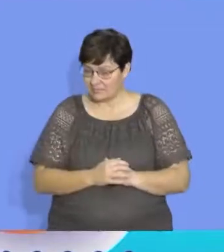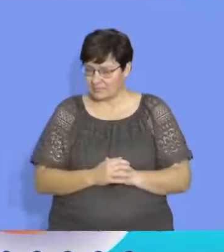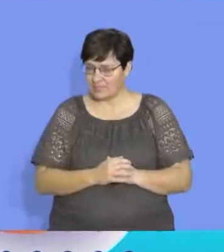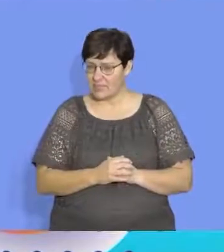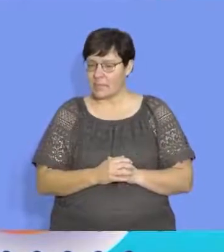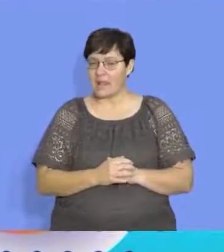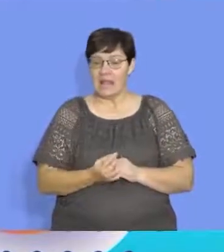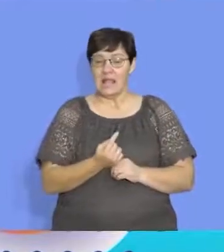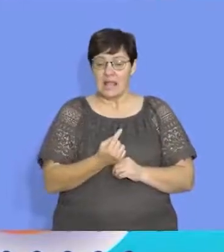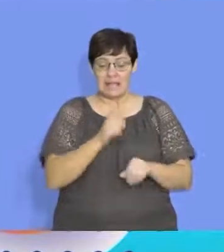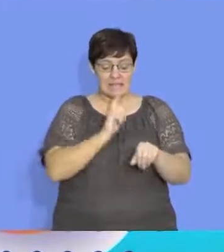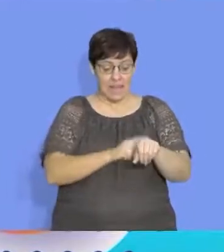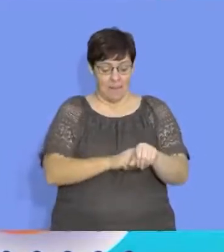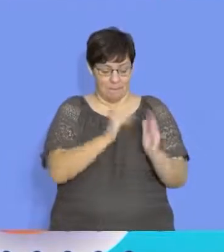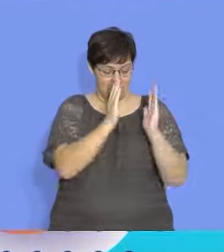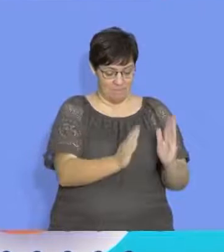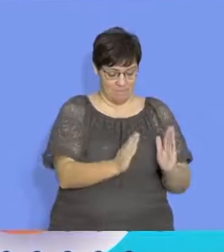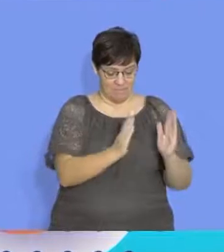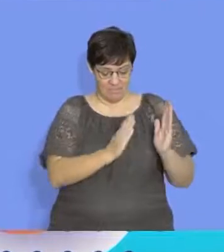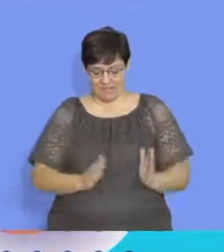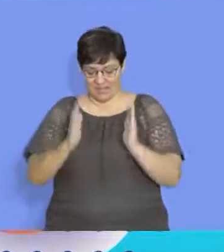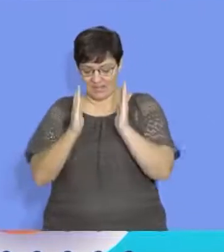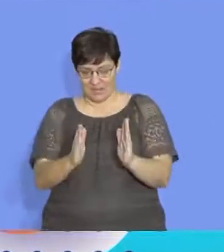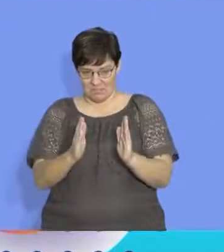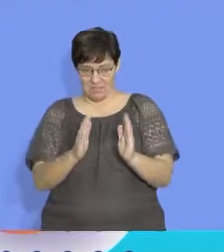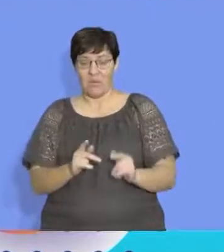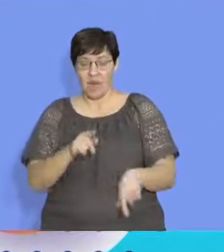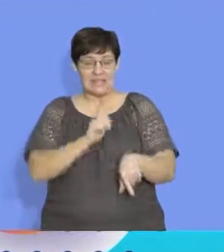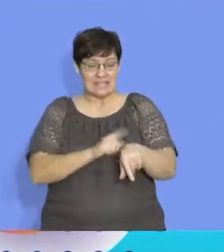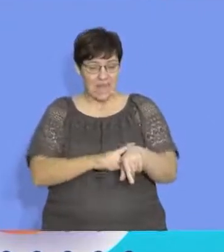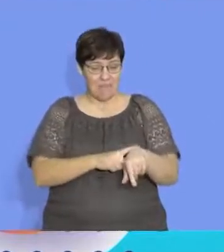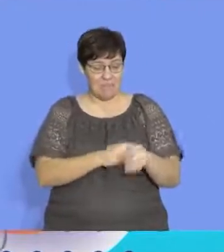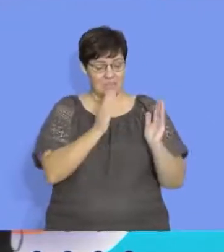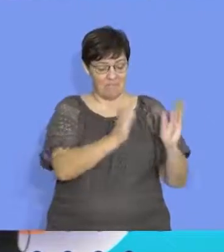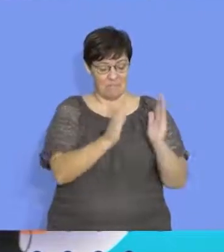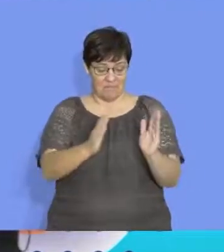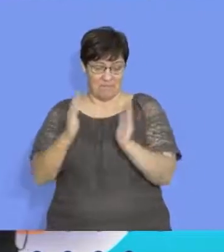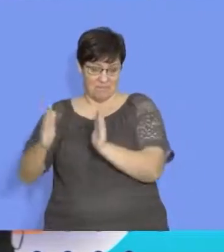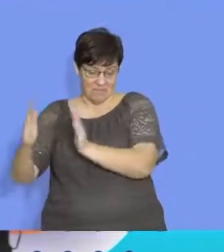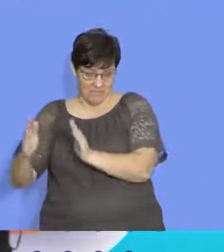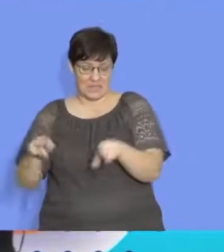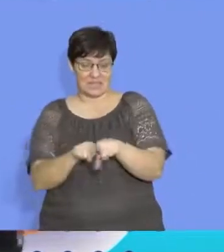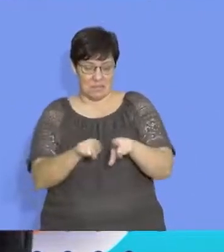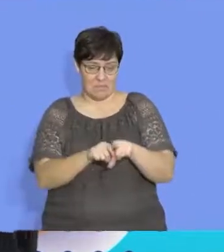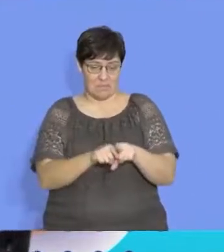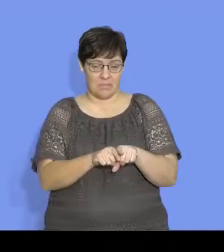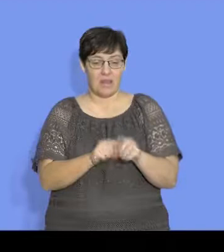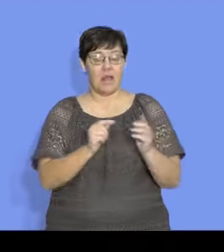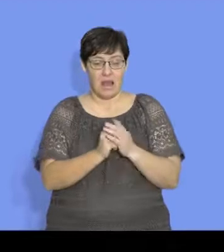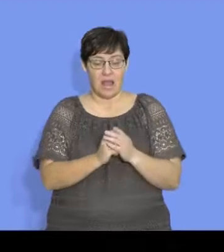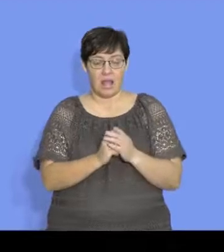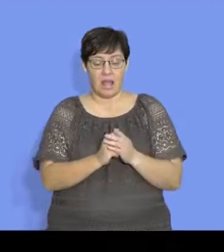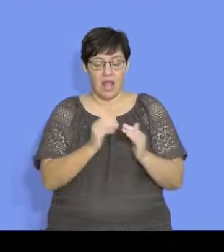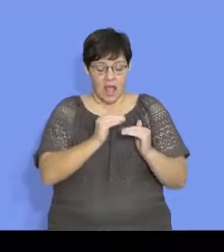each time interval, time intervals, remember, are the same. You're going to see that the distance that is increasing is the same.